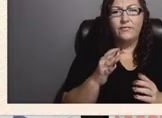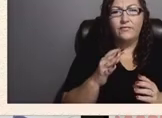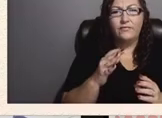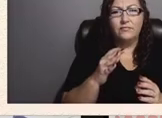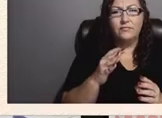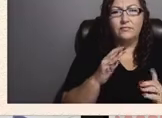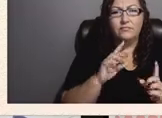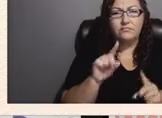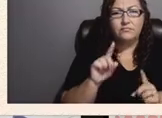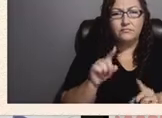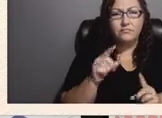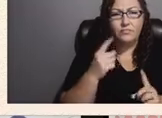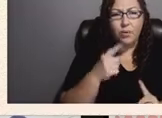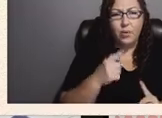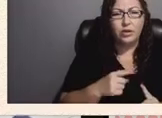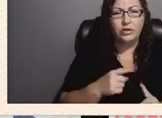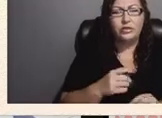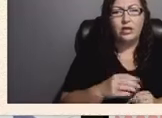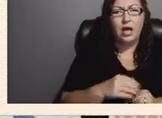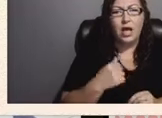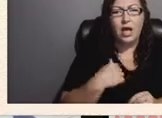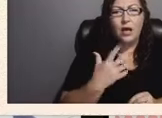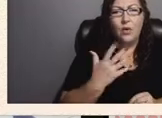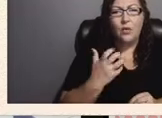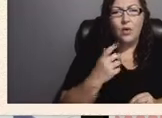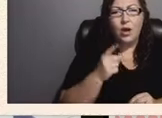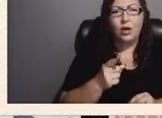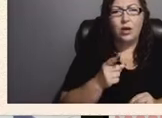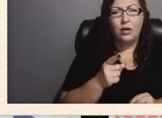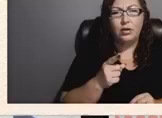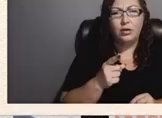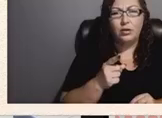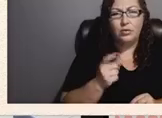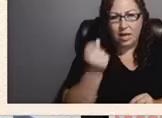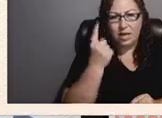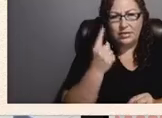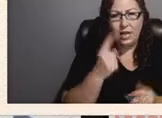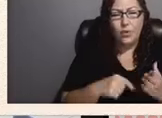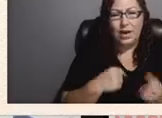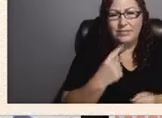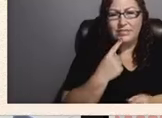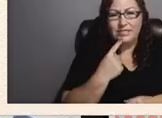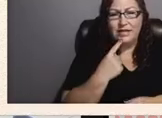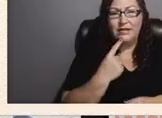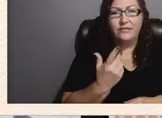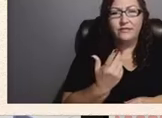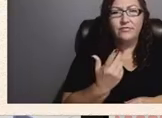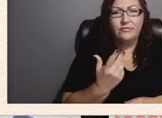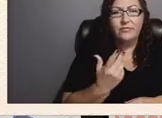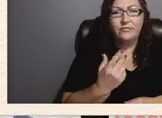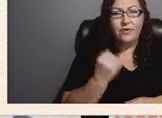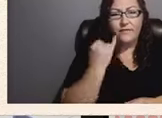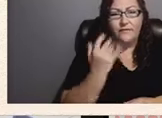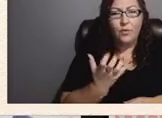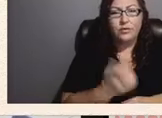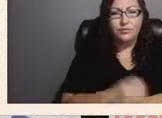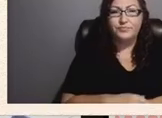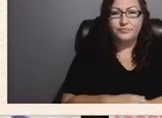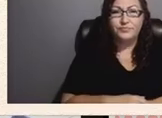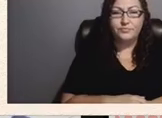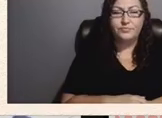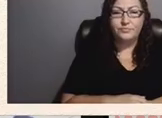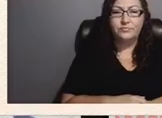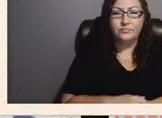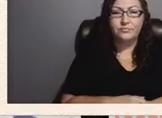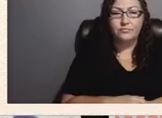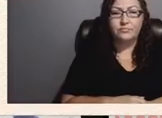band. I want to give her an opportunity to say something if she wants to. Okay. I